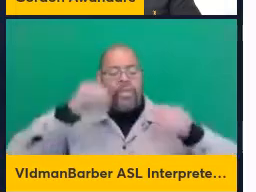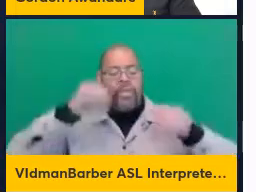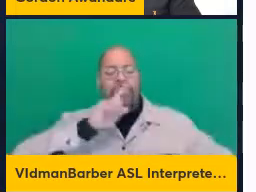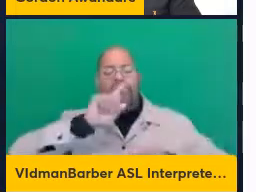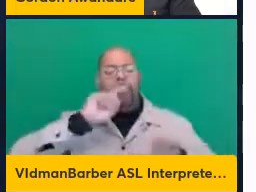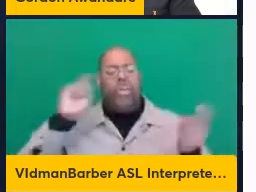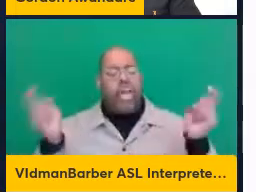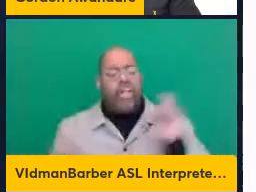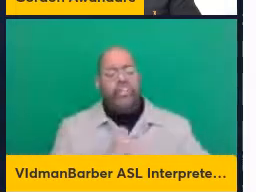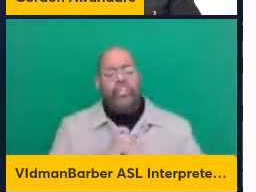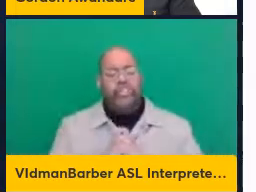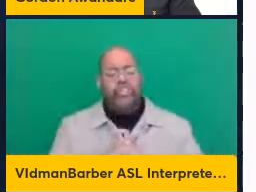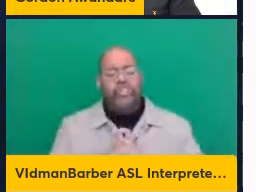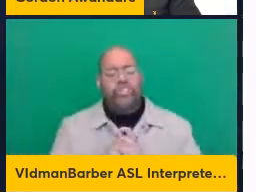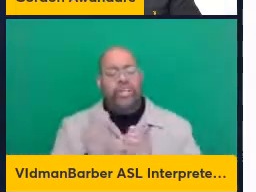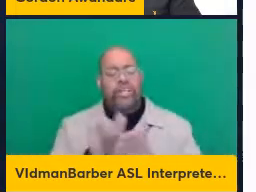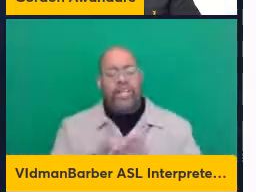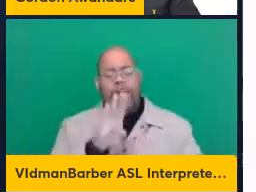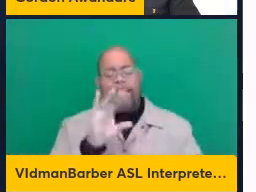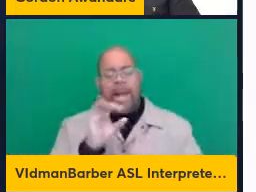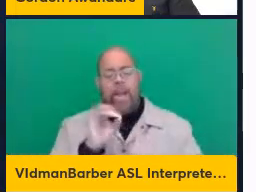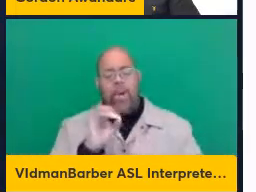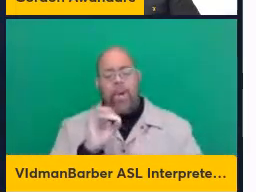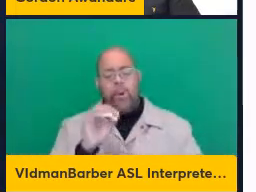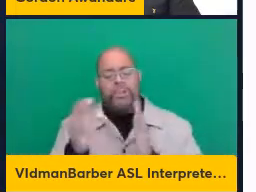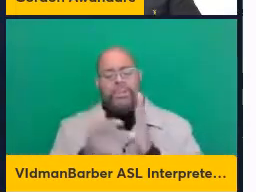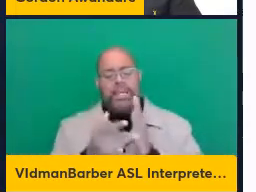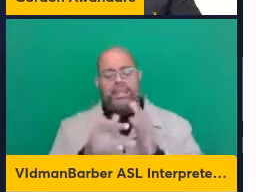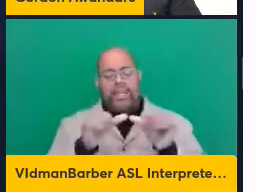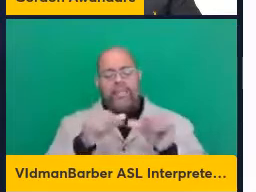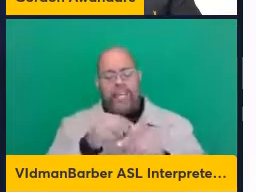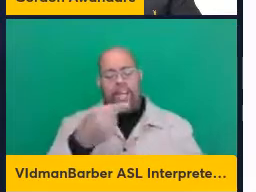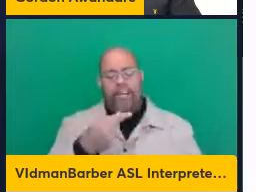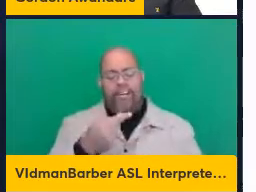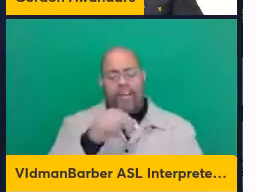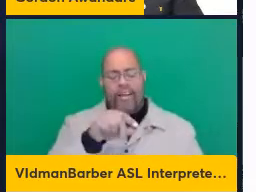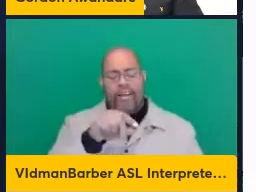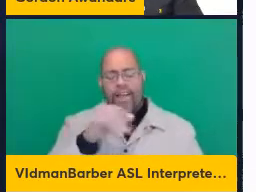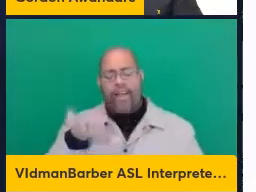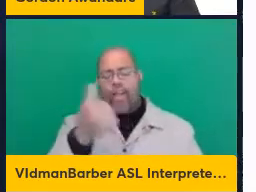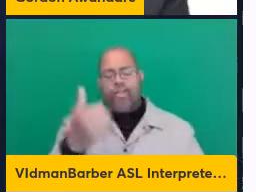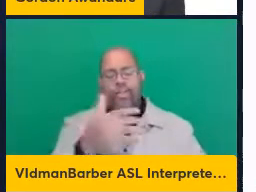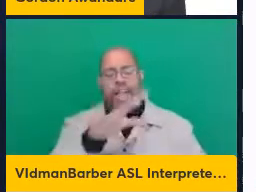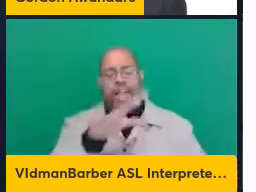change the biotech space in Ghana and other African countries.